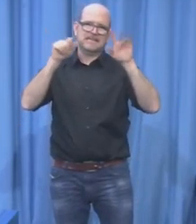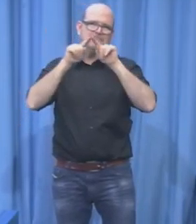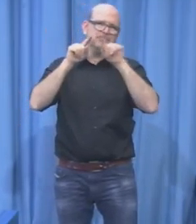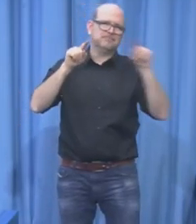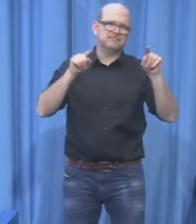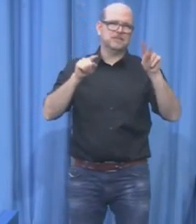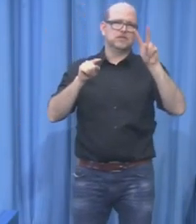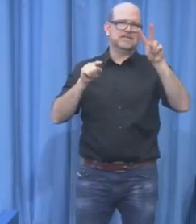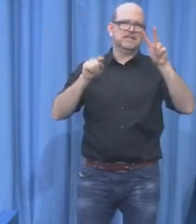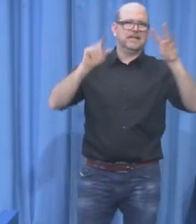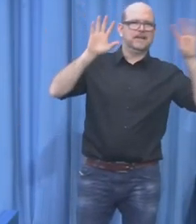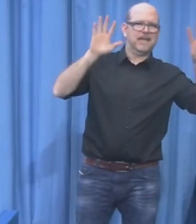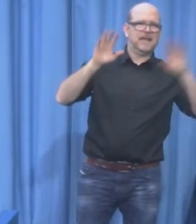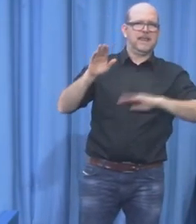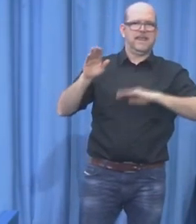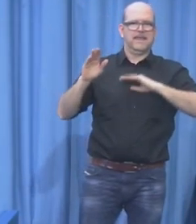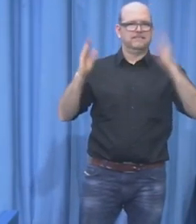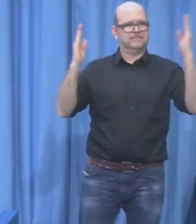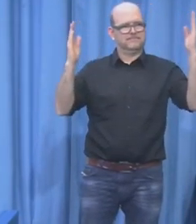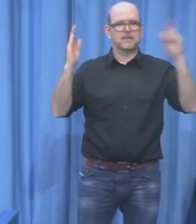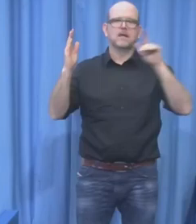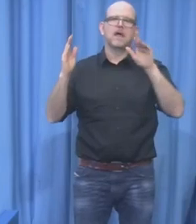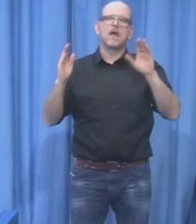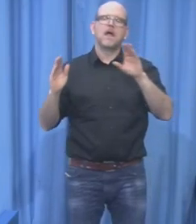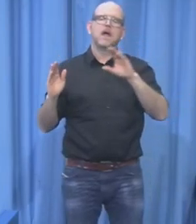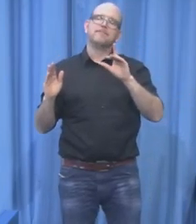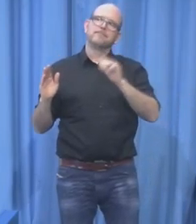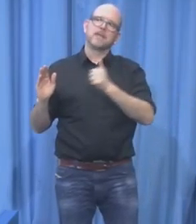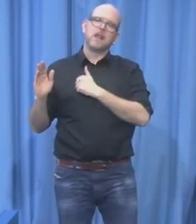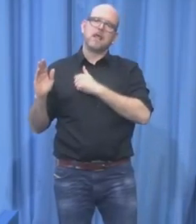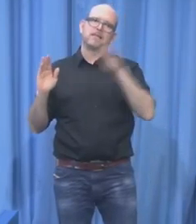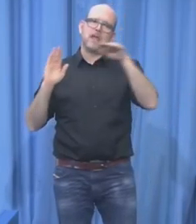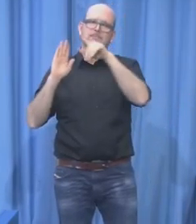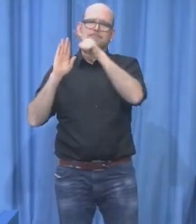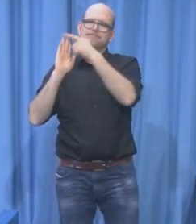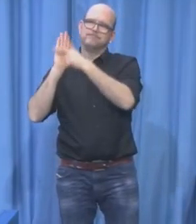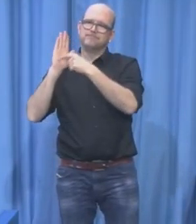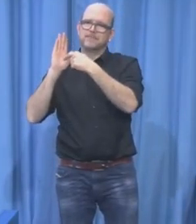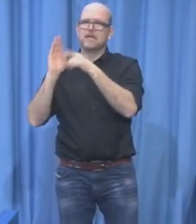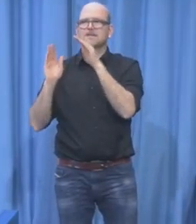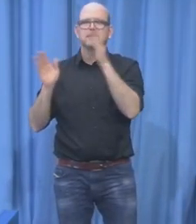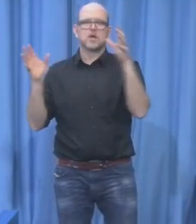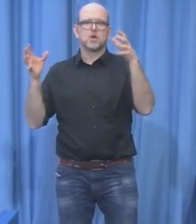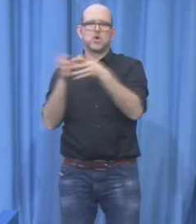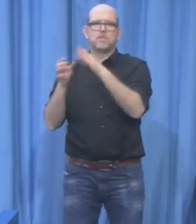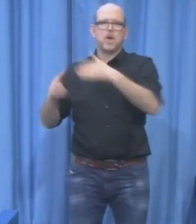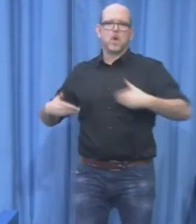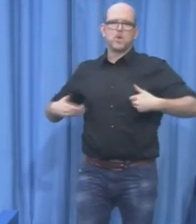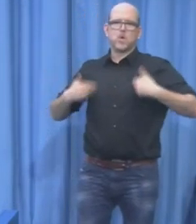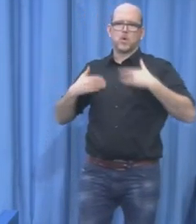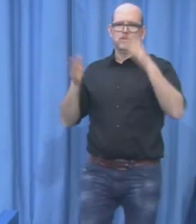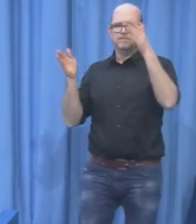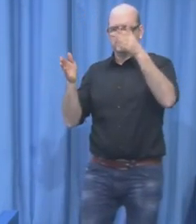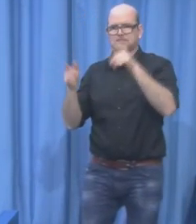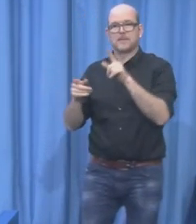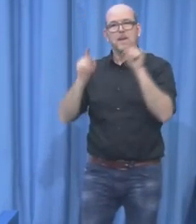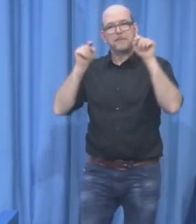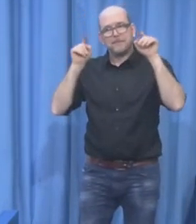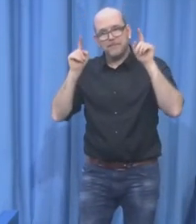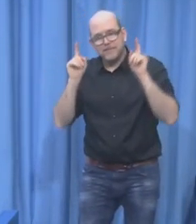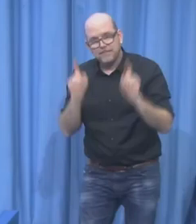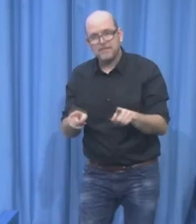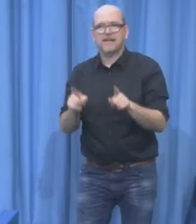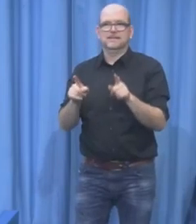a disability and they have to be in school and returning to school in the fall. So it could be a high school student or a college or